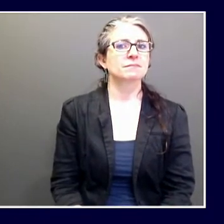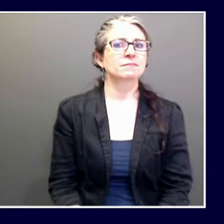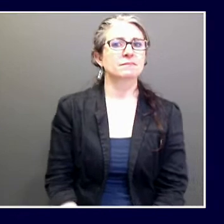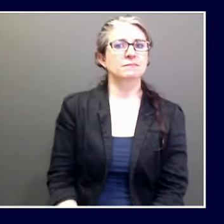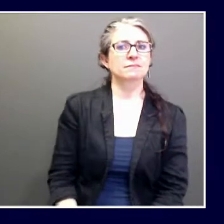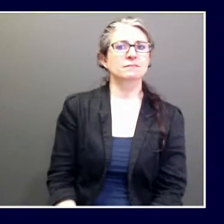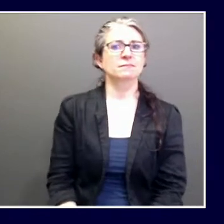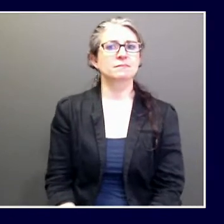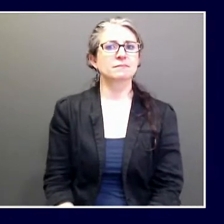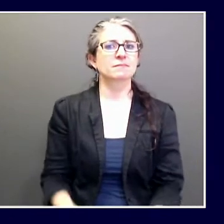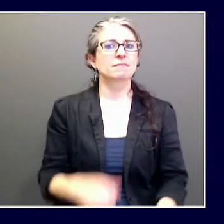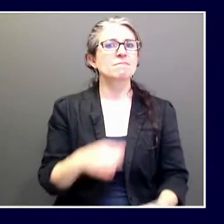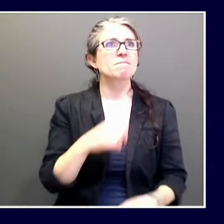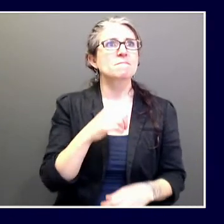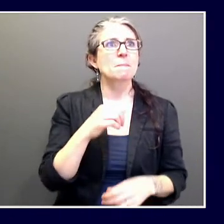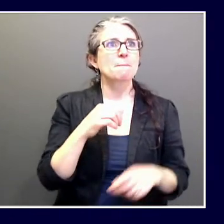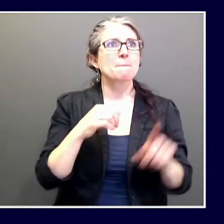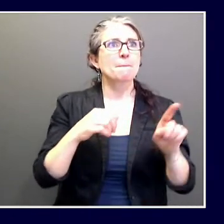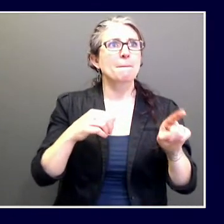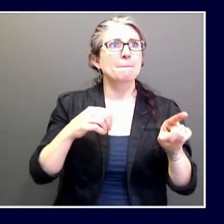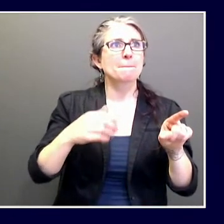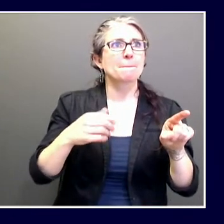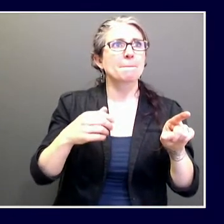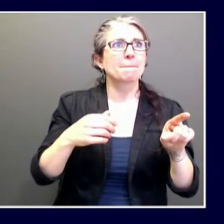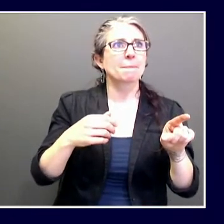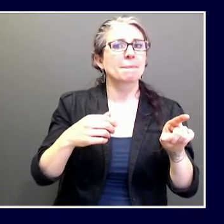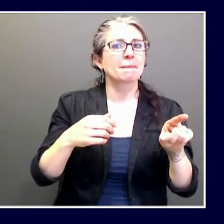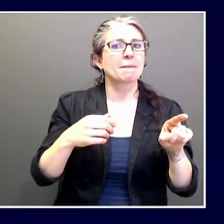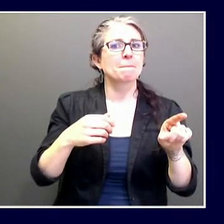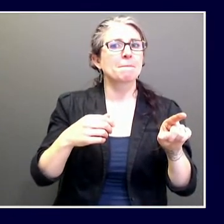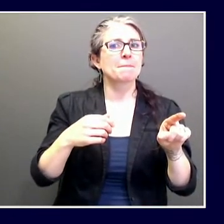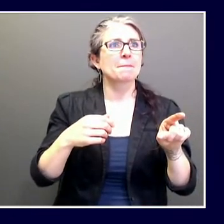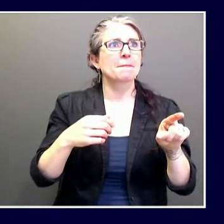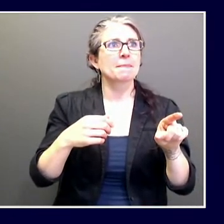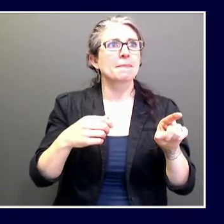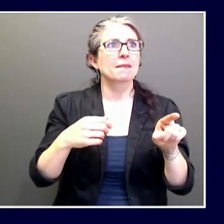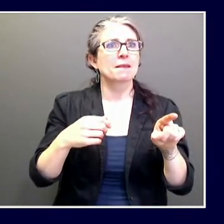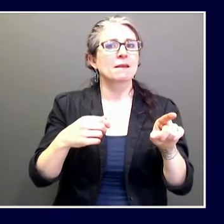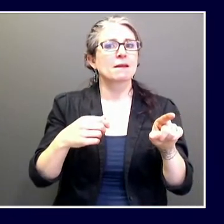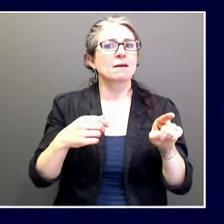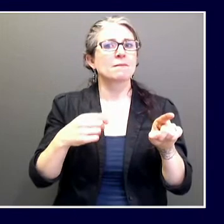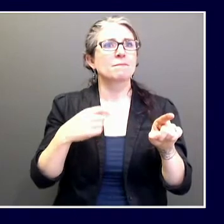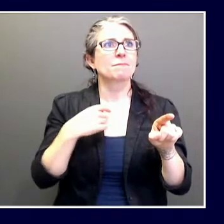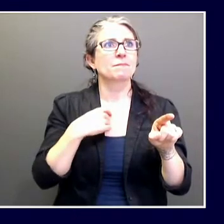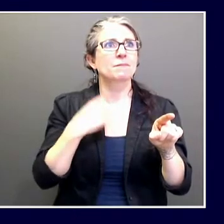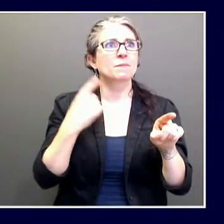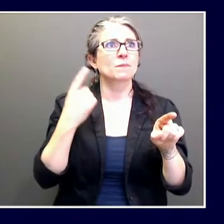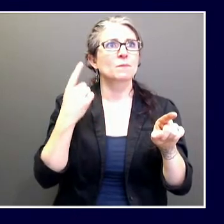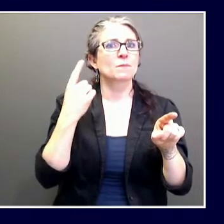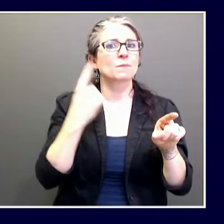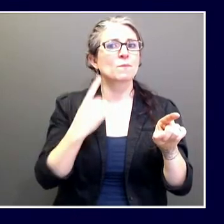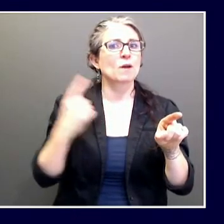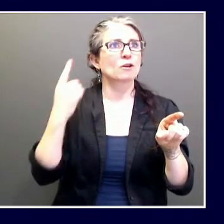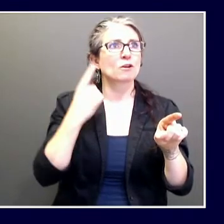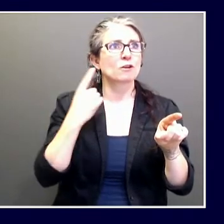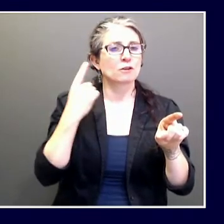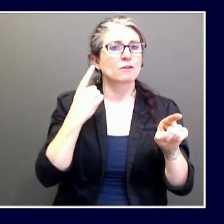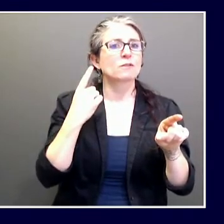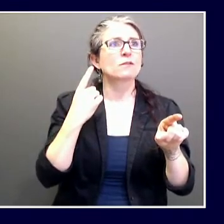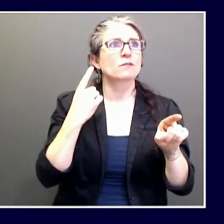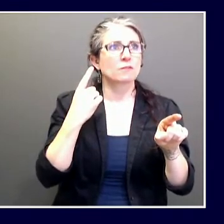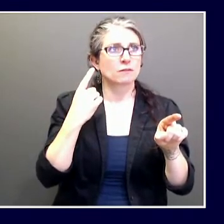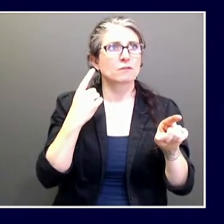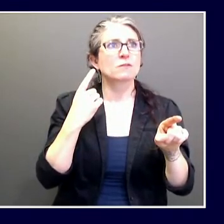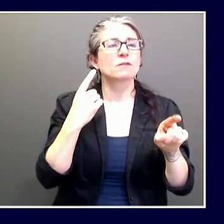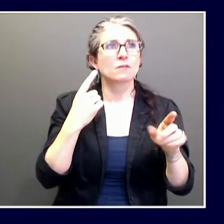my screed today, which is, Omicron is concerning and it is being studied, but Delta is what we're contending